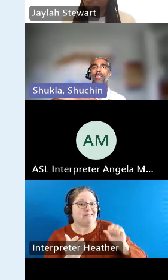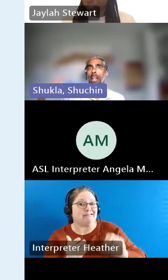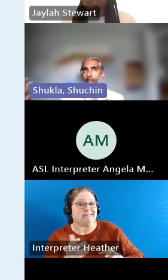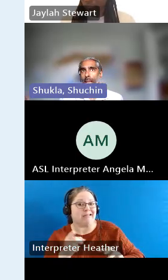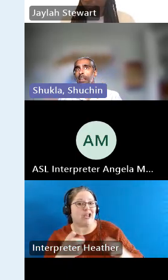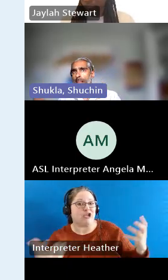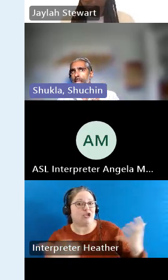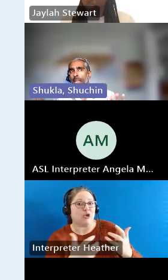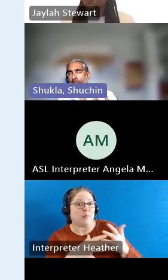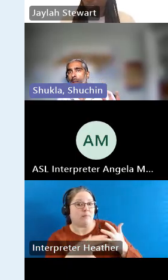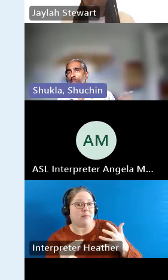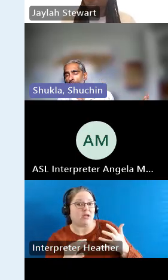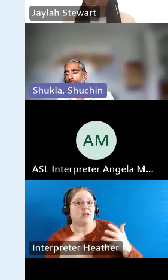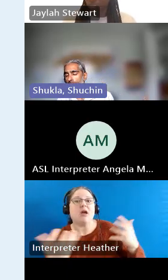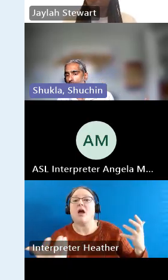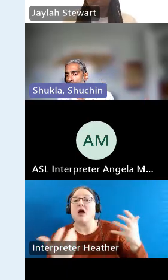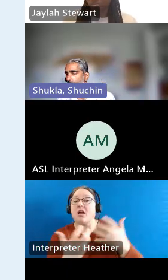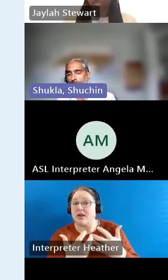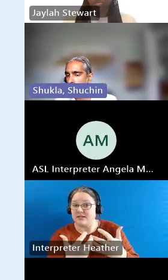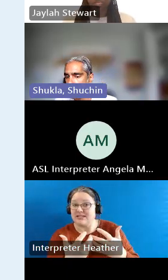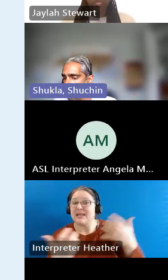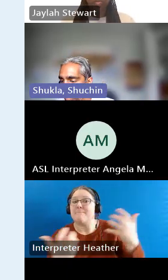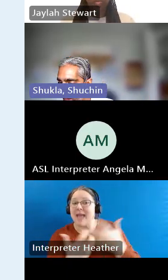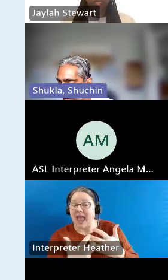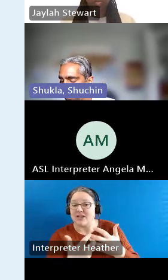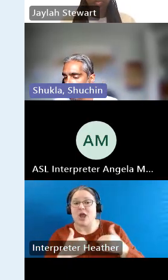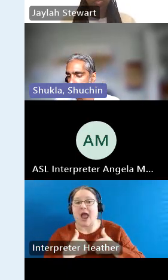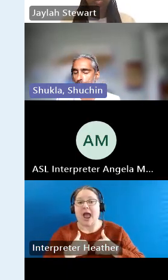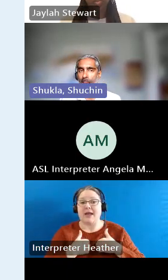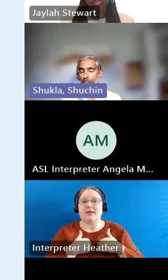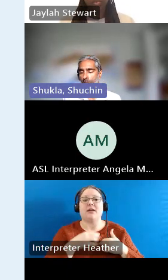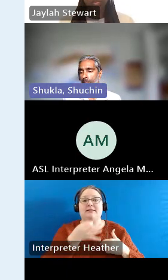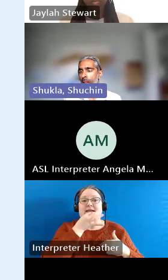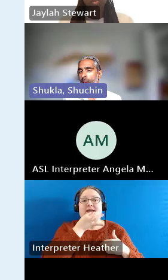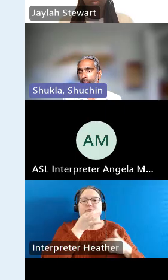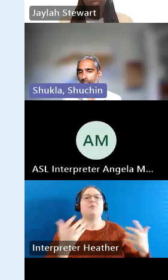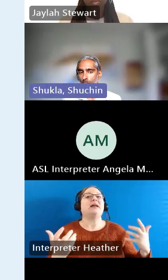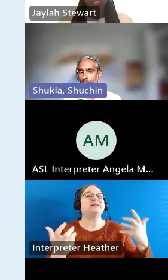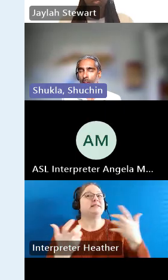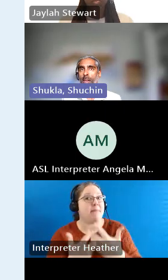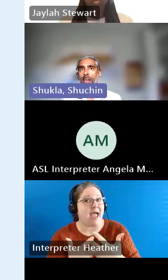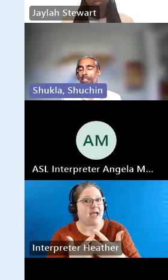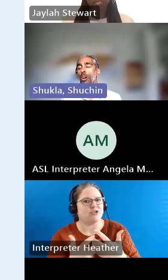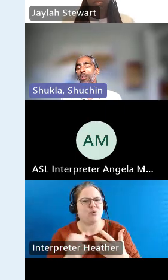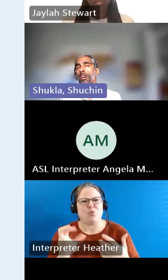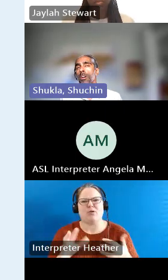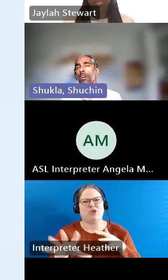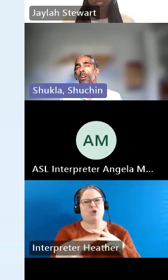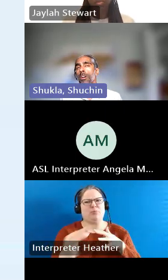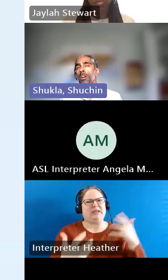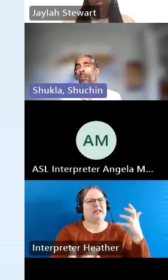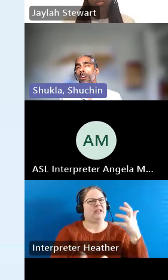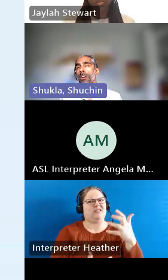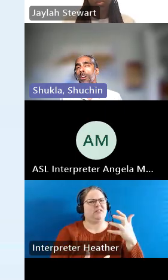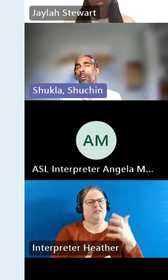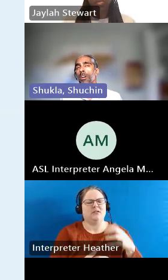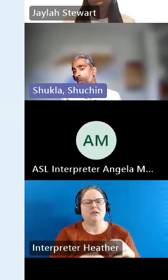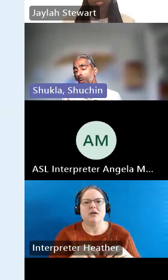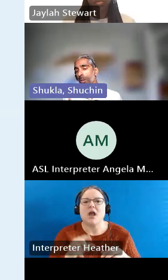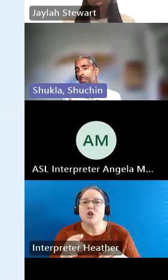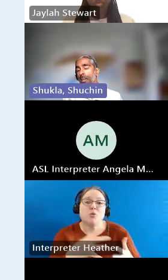say, I want that. And then I'm like, is that in line with your values, right? And this is all healthcare decision-making should be in this way. And so you might